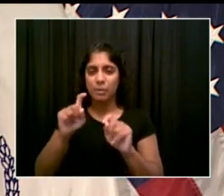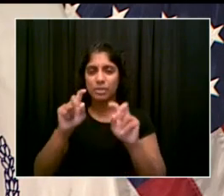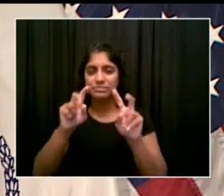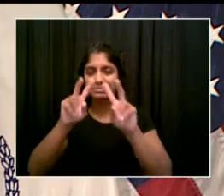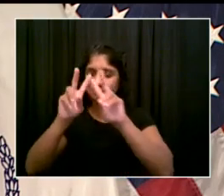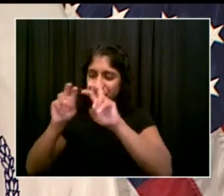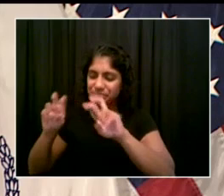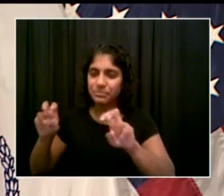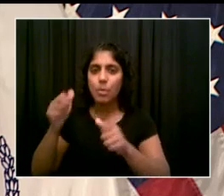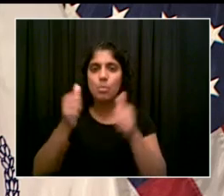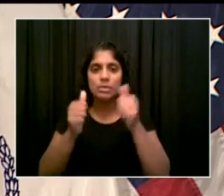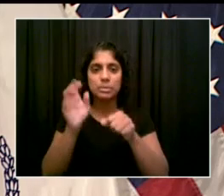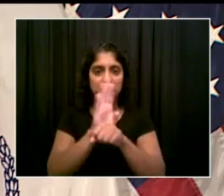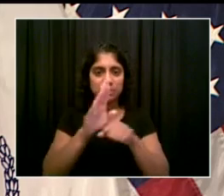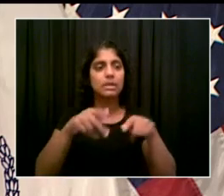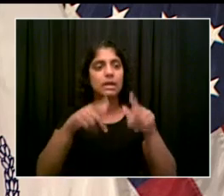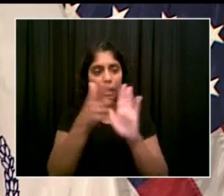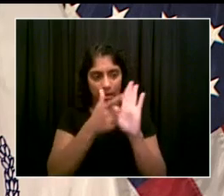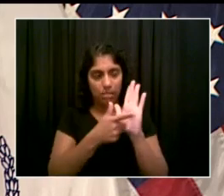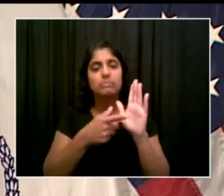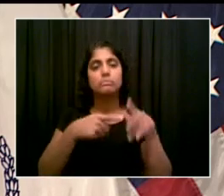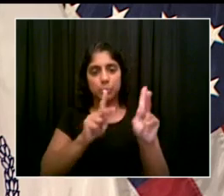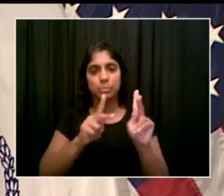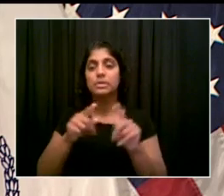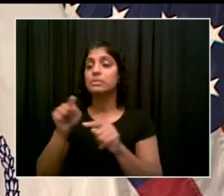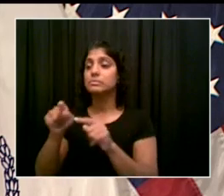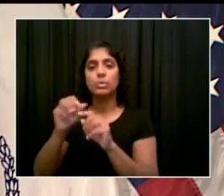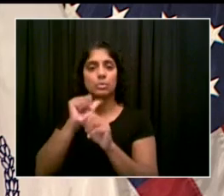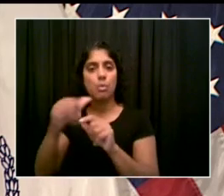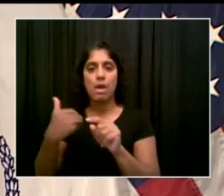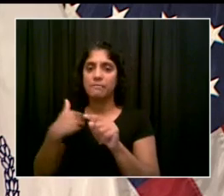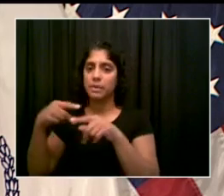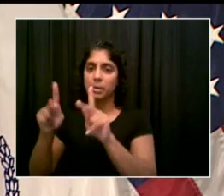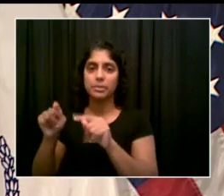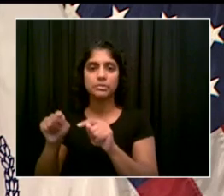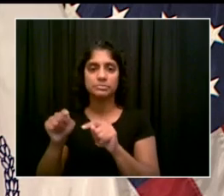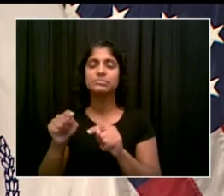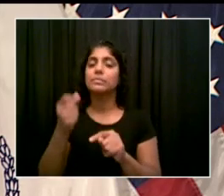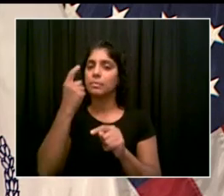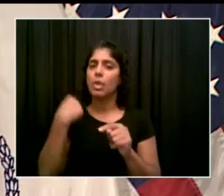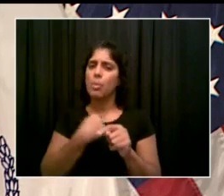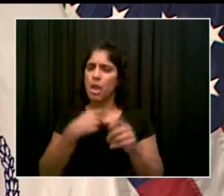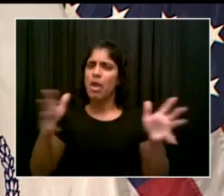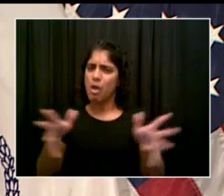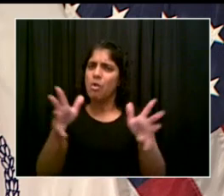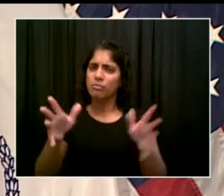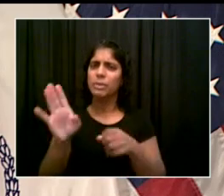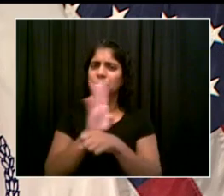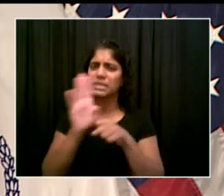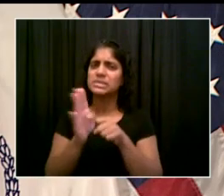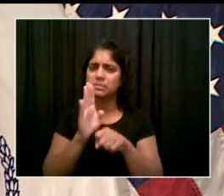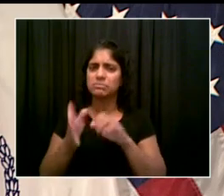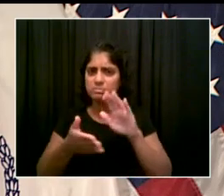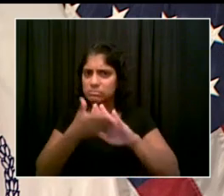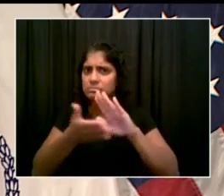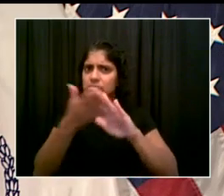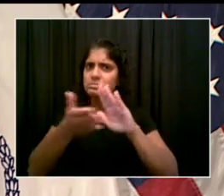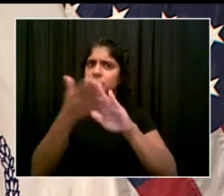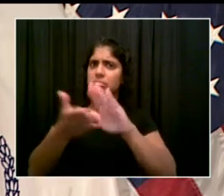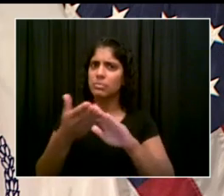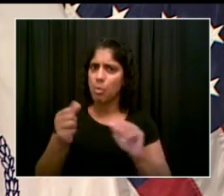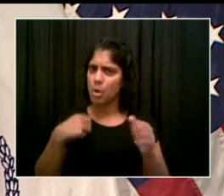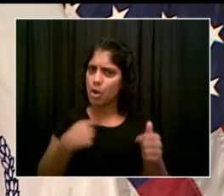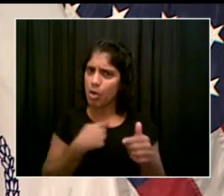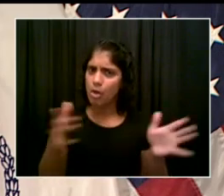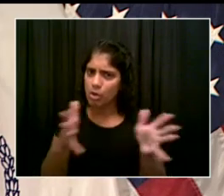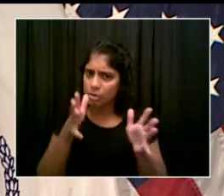a legal vendor, we're going to, of course, respect that, but they have to follow the rules. An illegal vendor is an illegal vendor. So what